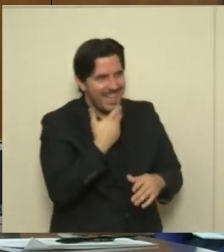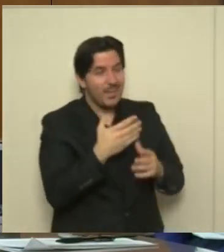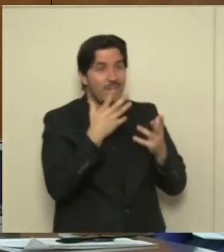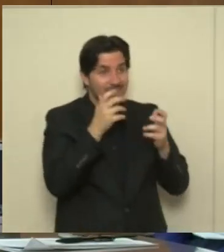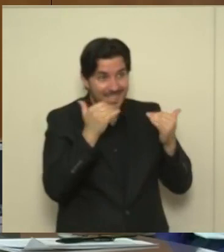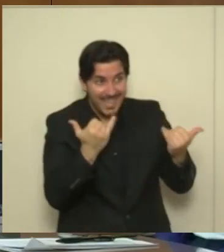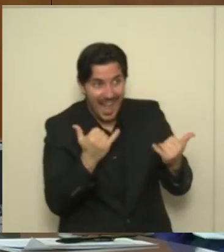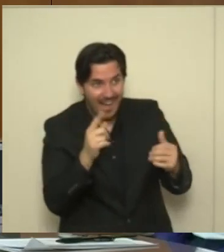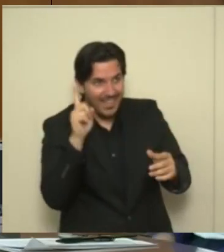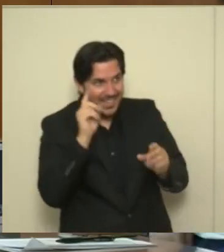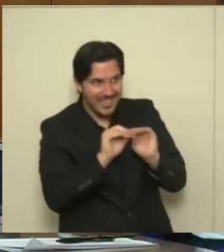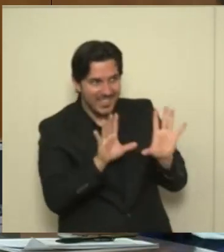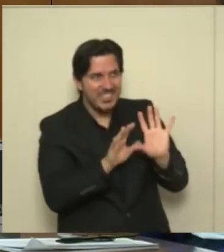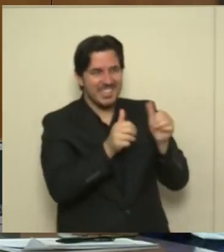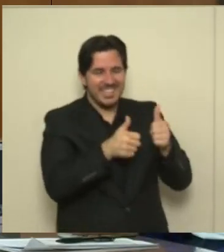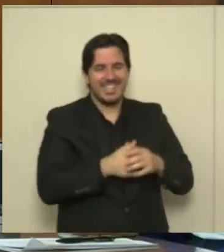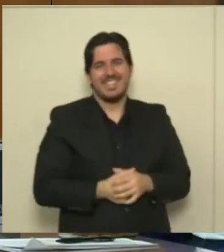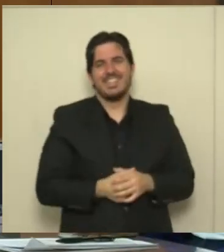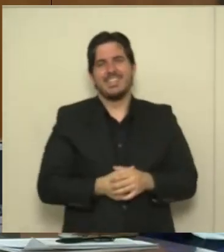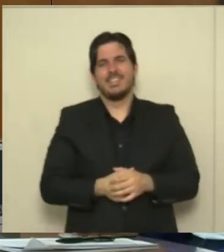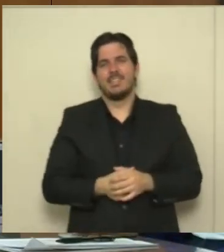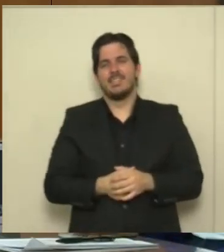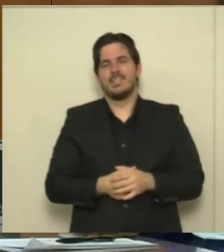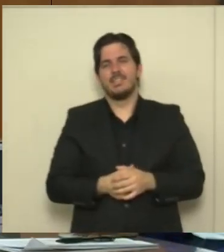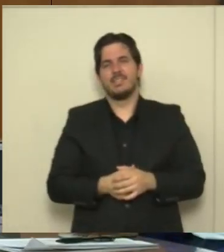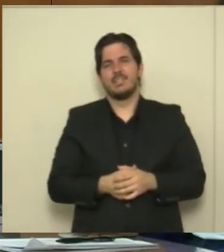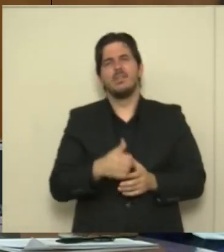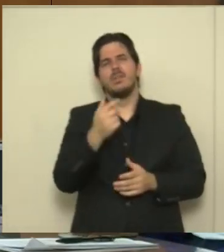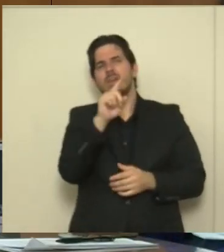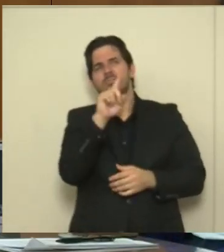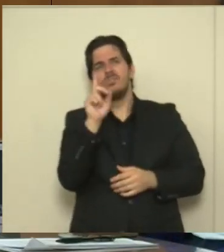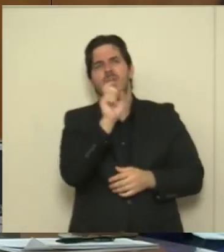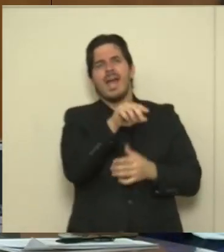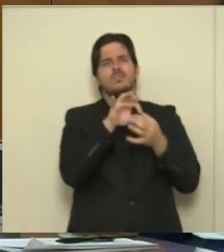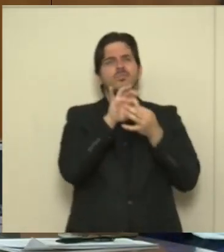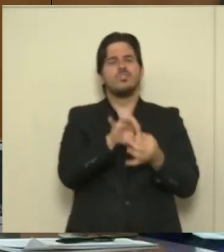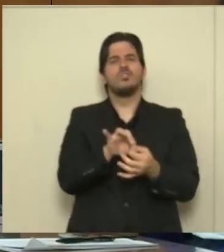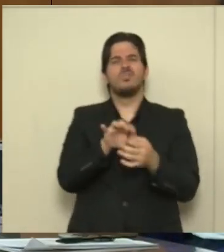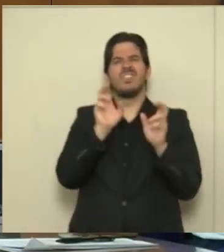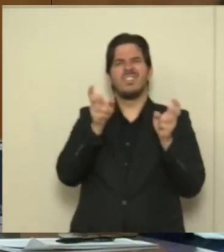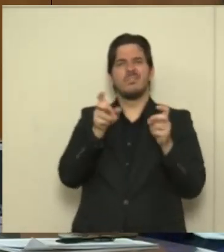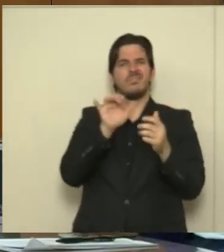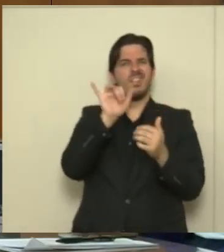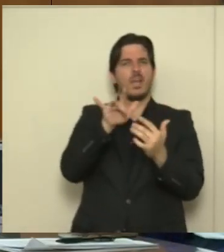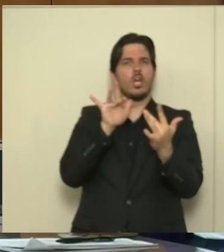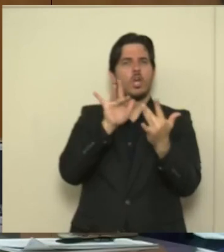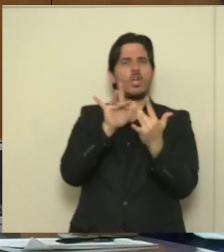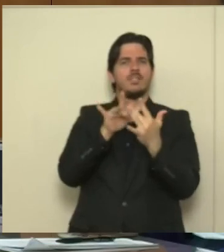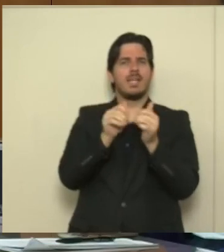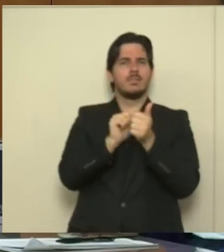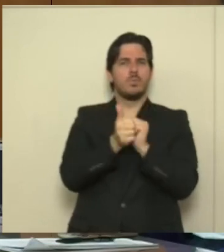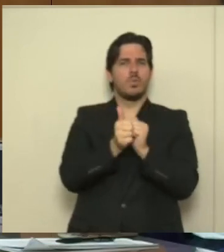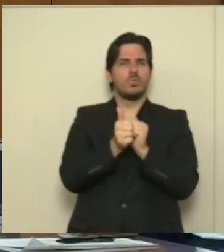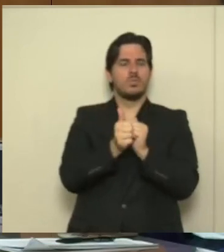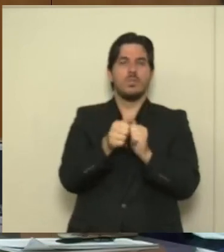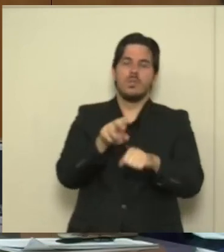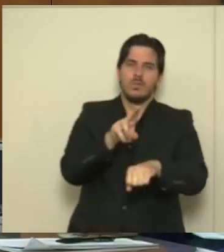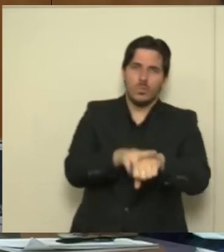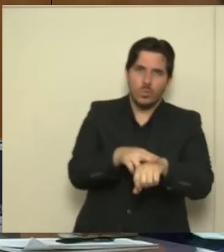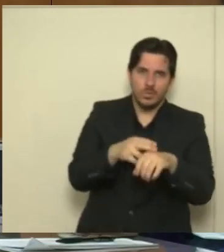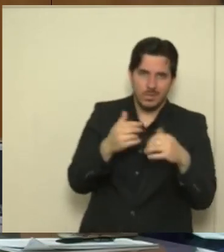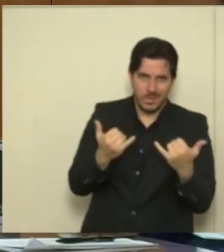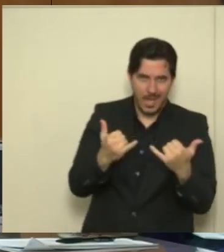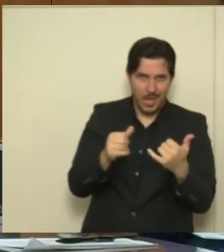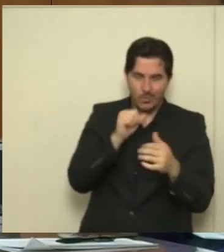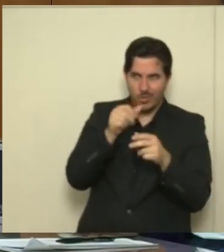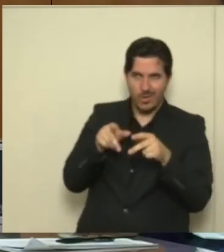hear me now. Wanted to ask a question about contact sports. Of course, they're not allowed right now. We've seen